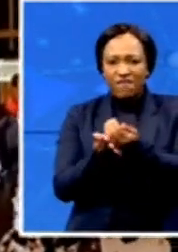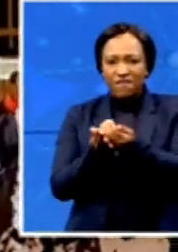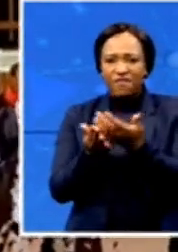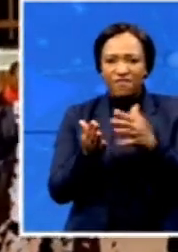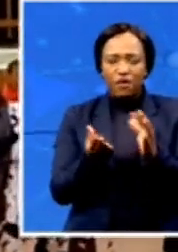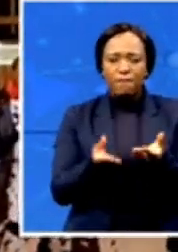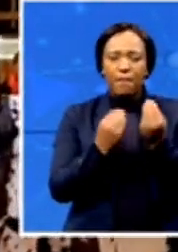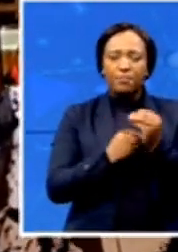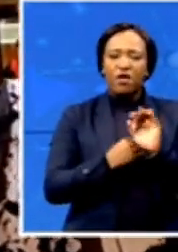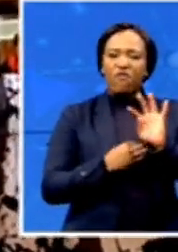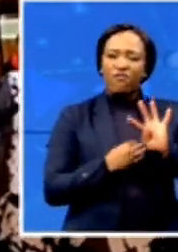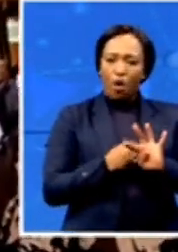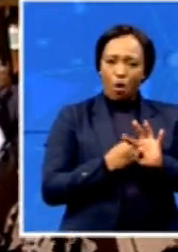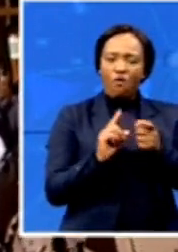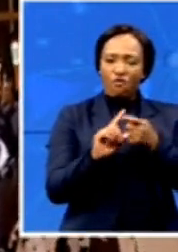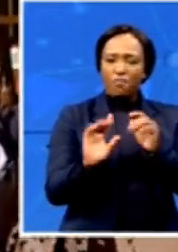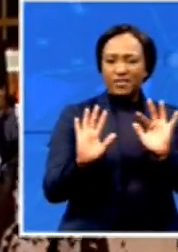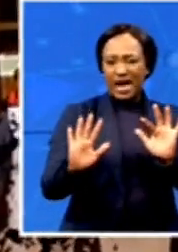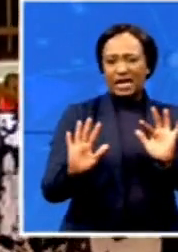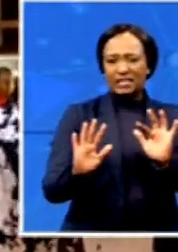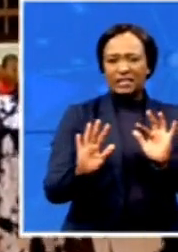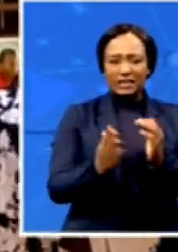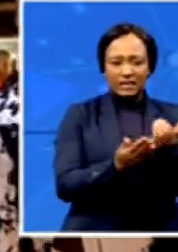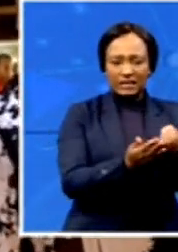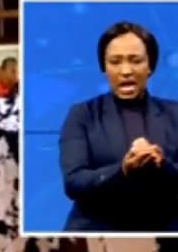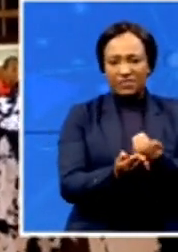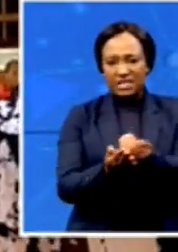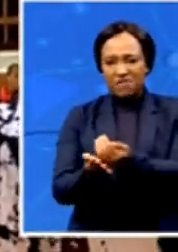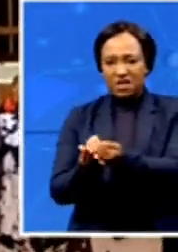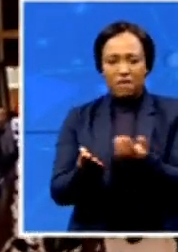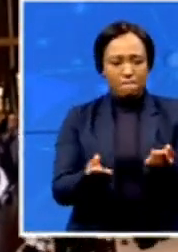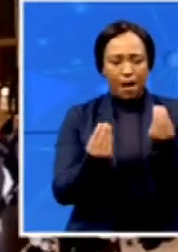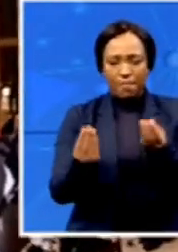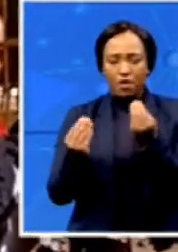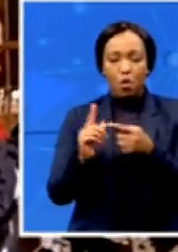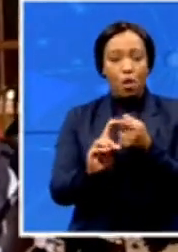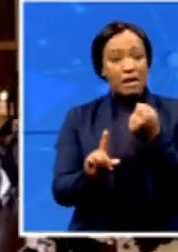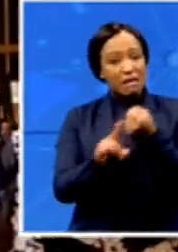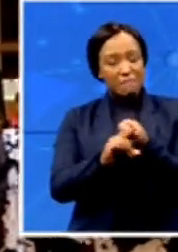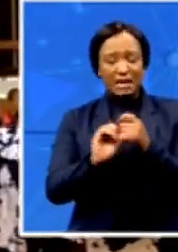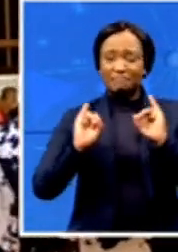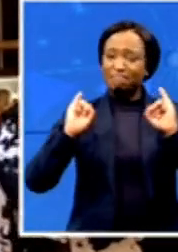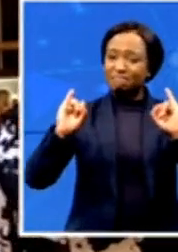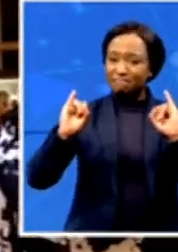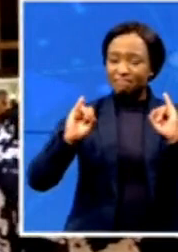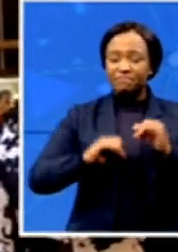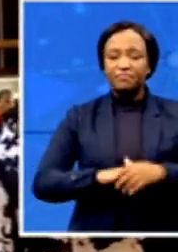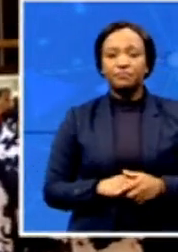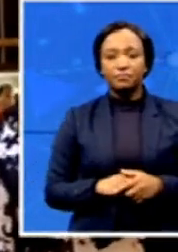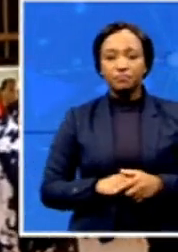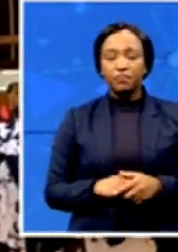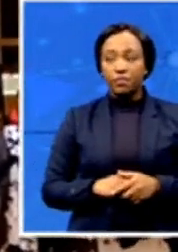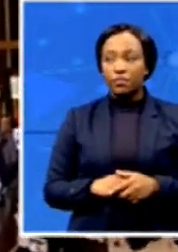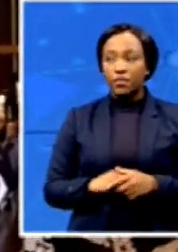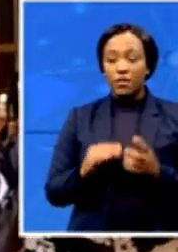10 family members. So the impact is very huge, and currently they are still trying to ensure that they bring